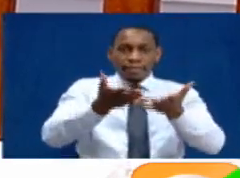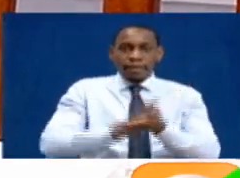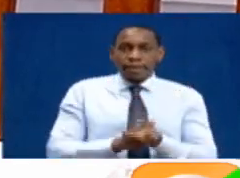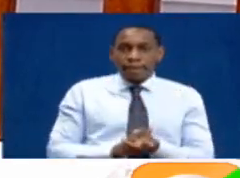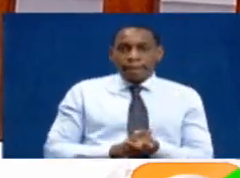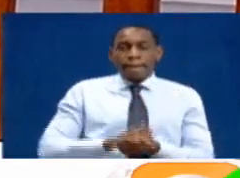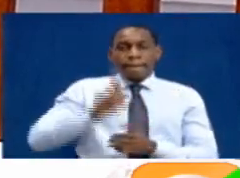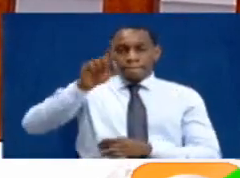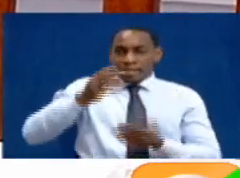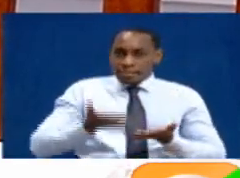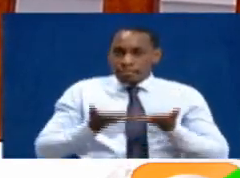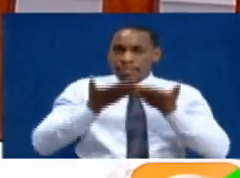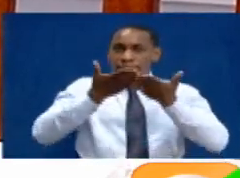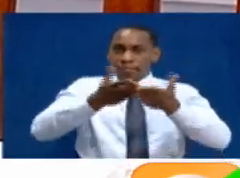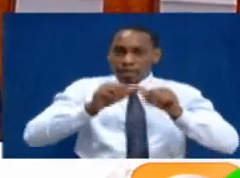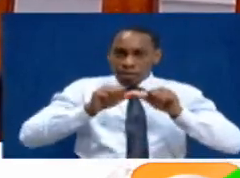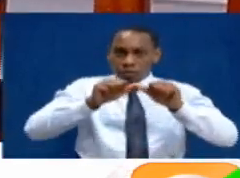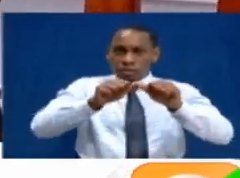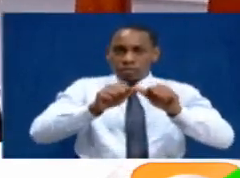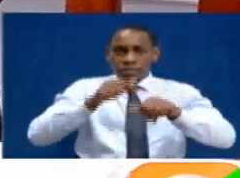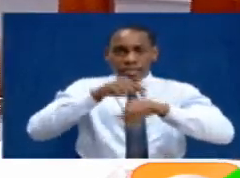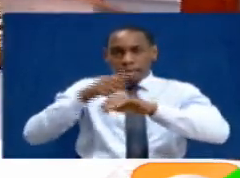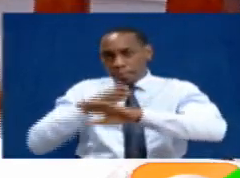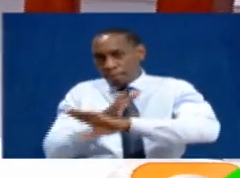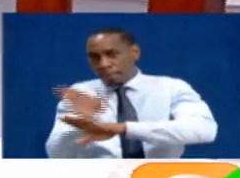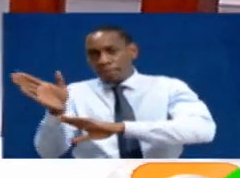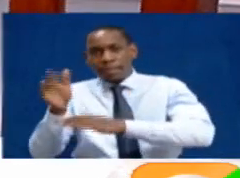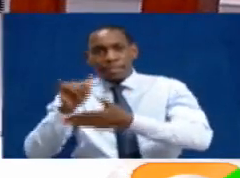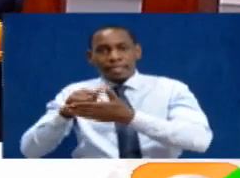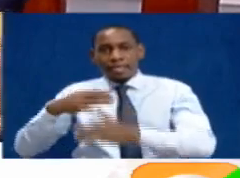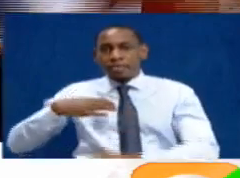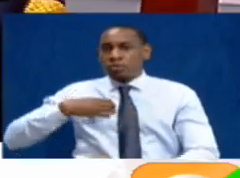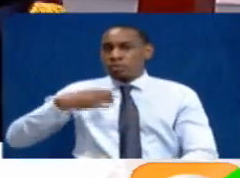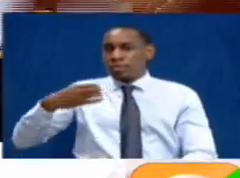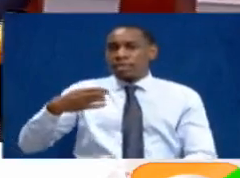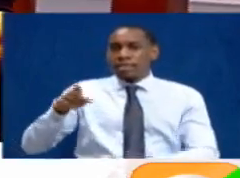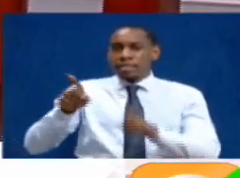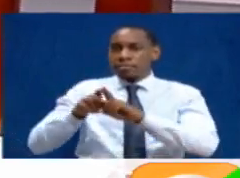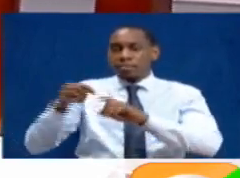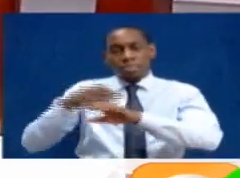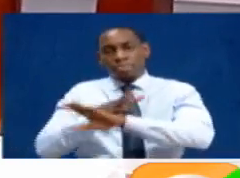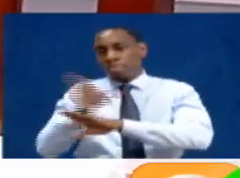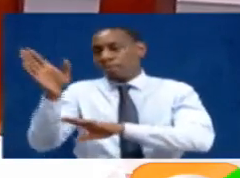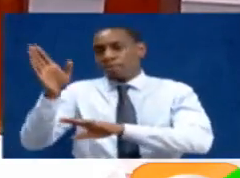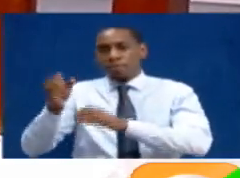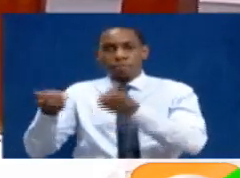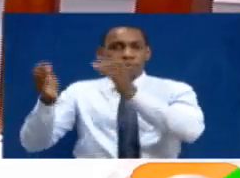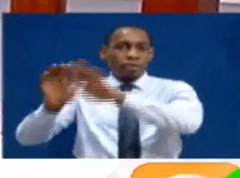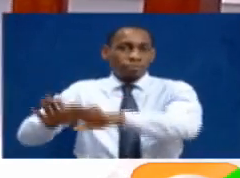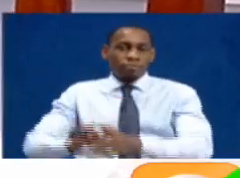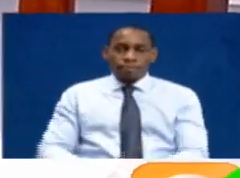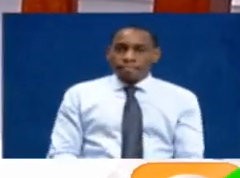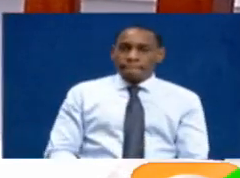must still be delivering. Through shortcuts, that your riches will just pass through shortcut again.